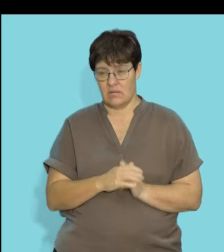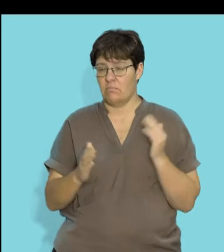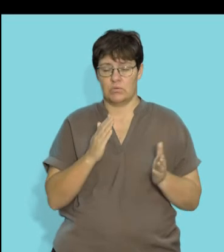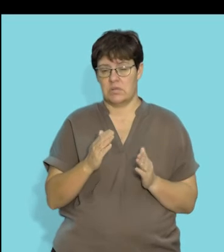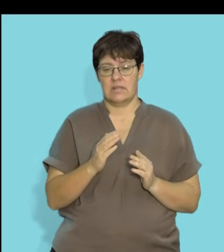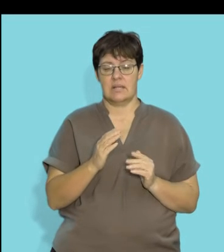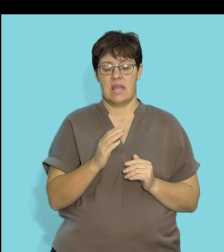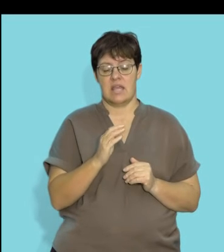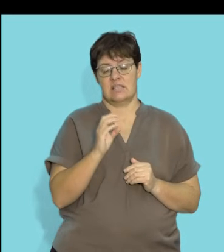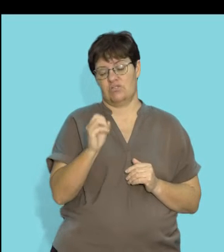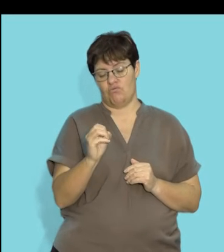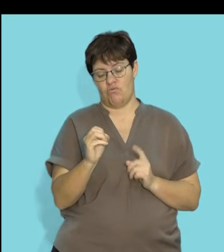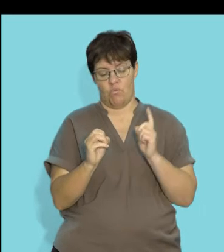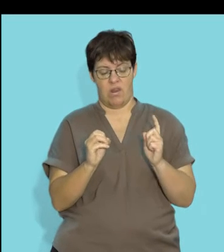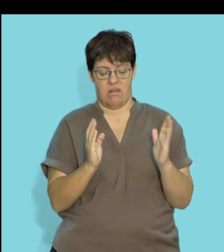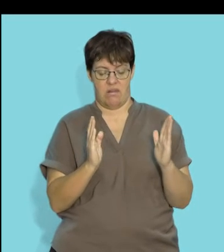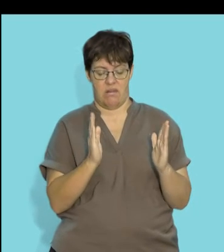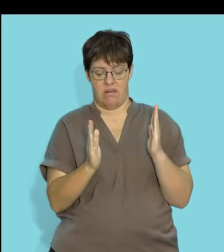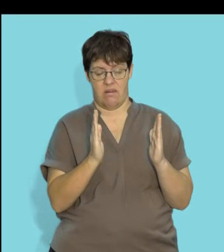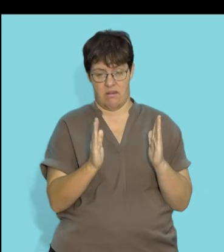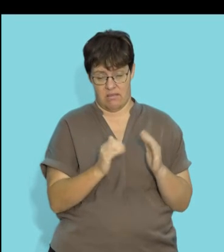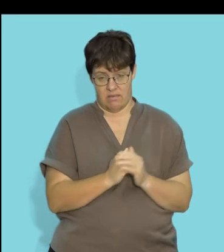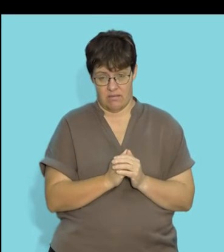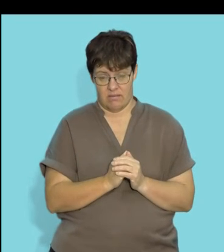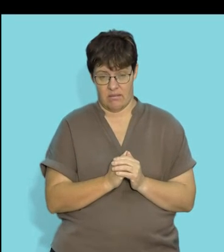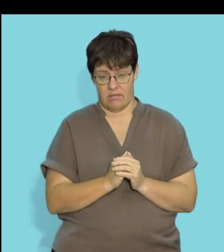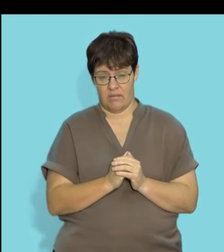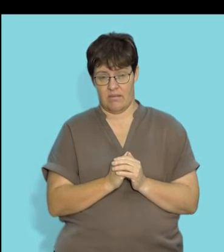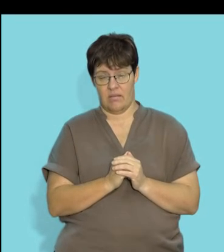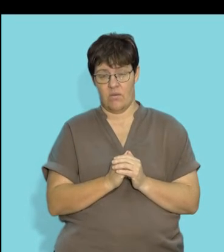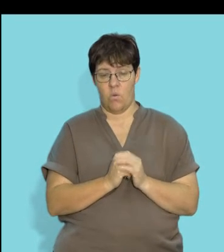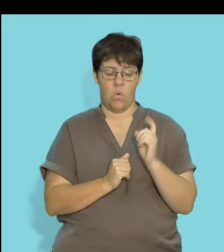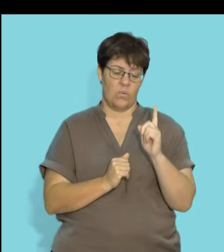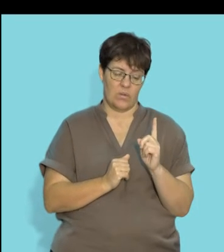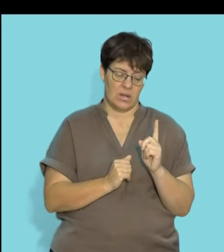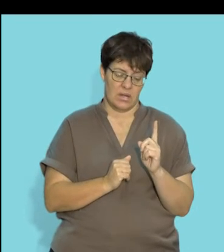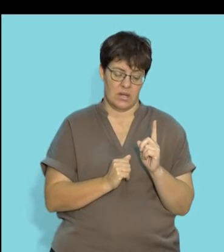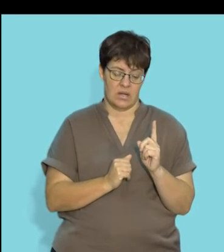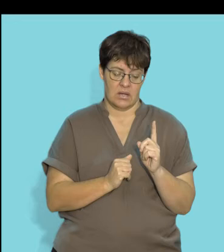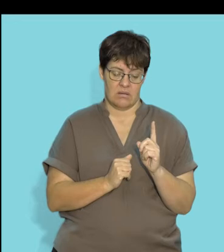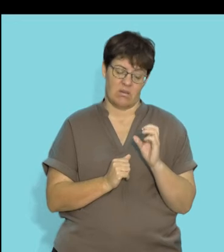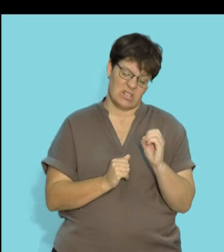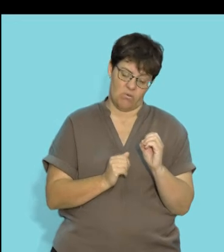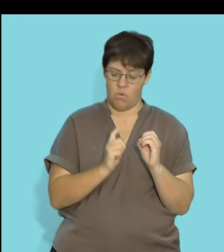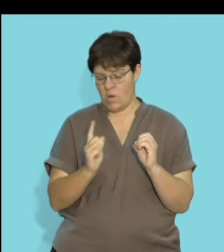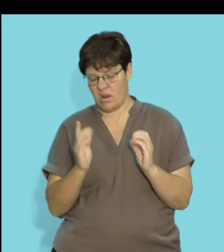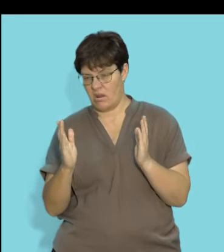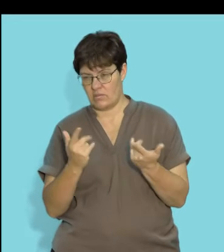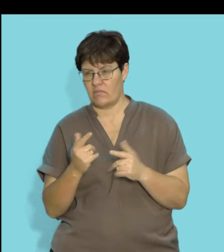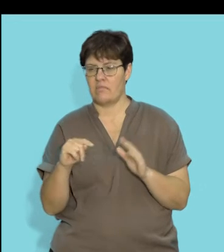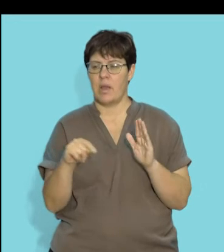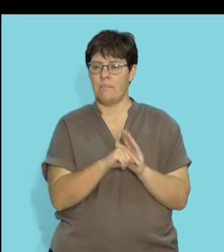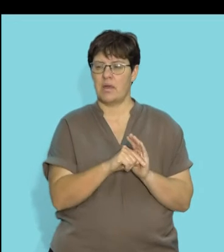between 0 and 1. Same concept. If I substitute -1 there, this will give